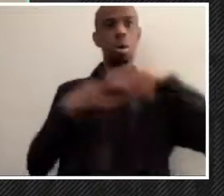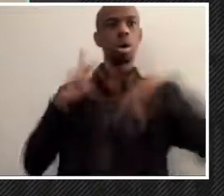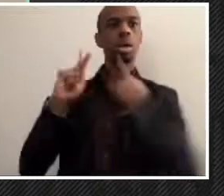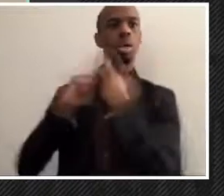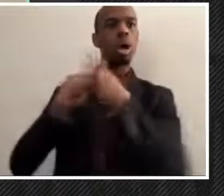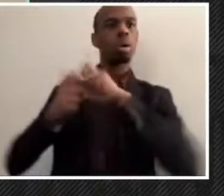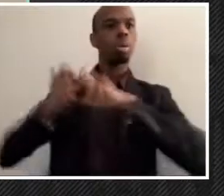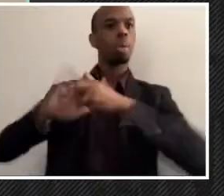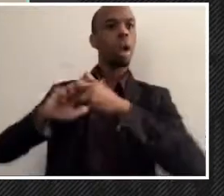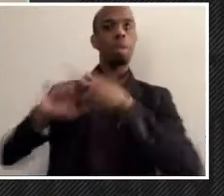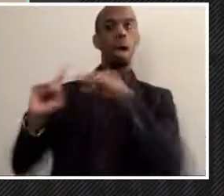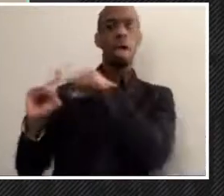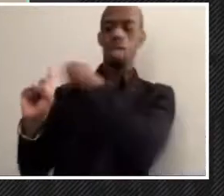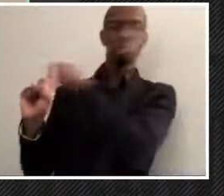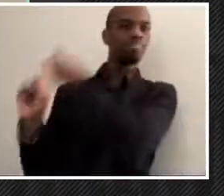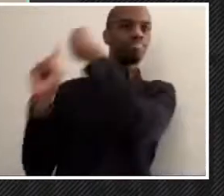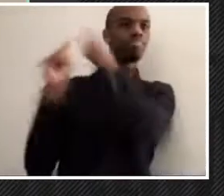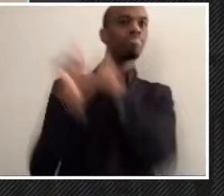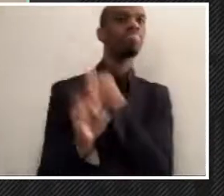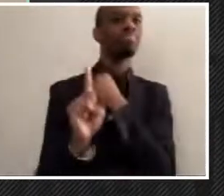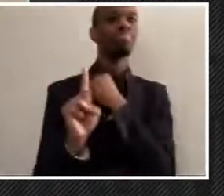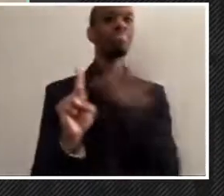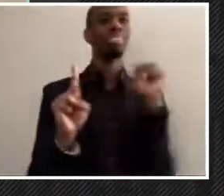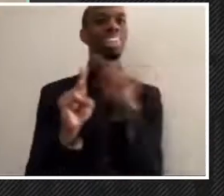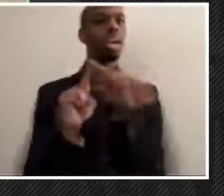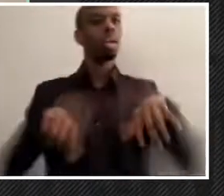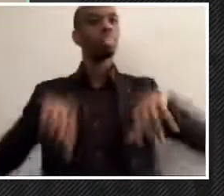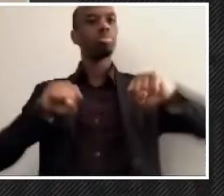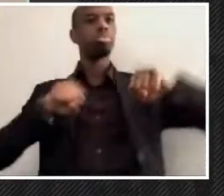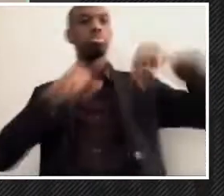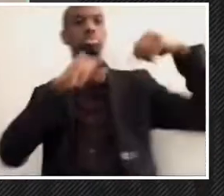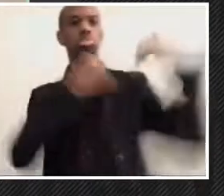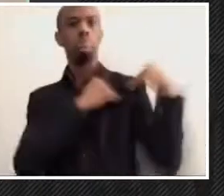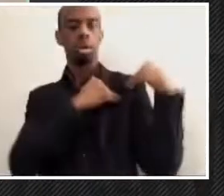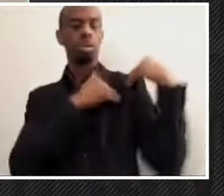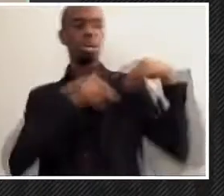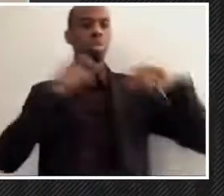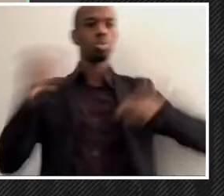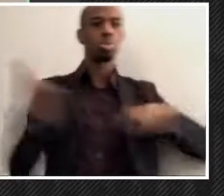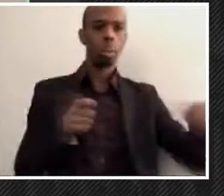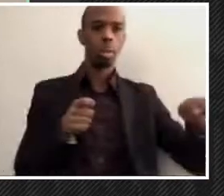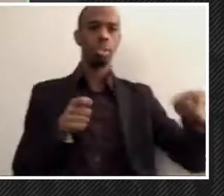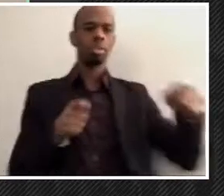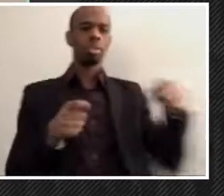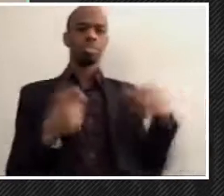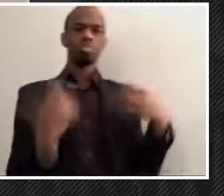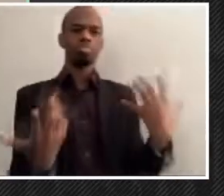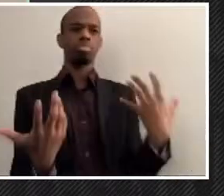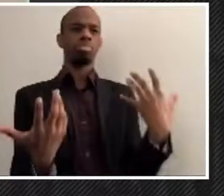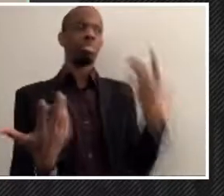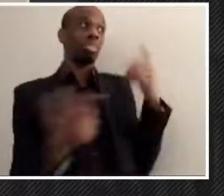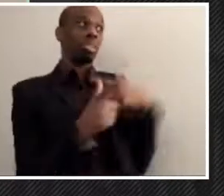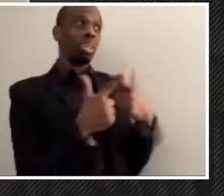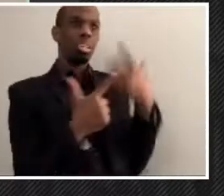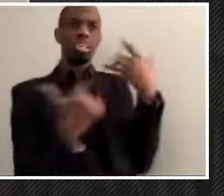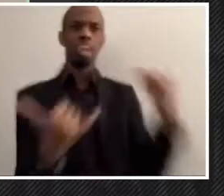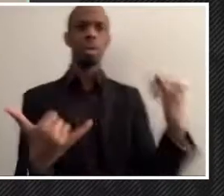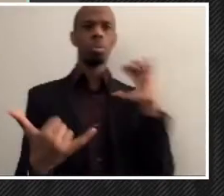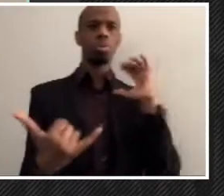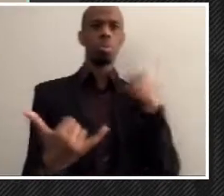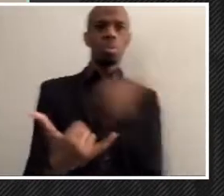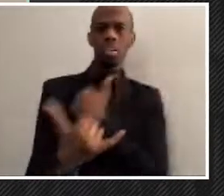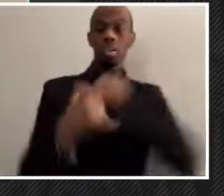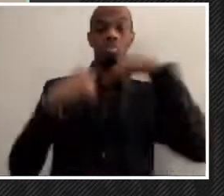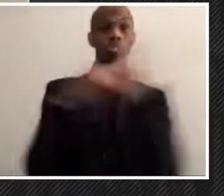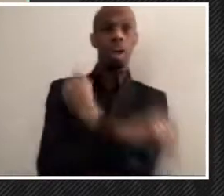leverage our power, then what are we doing this for? What does the Constitution exist to do? What are we fighting for as